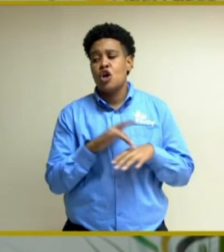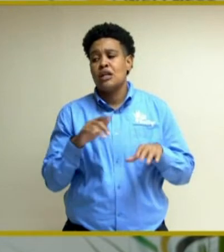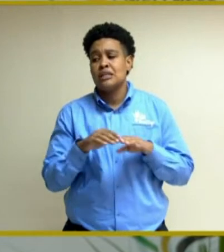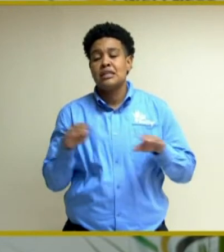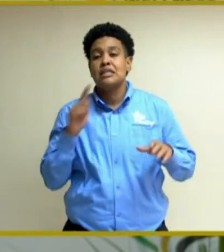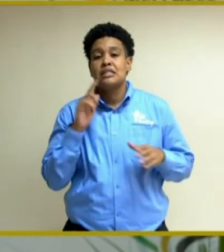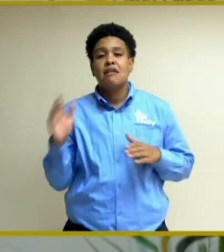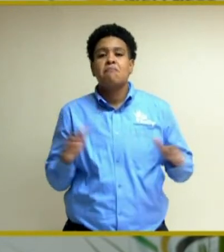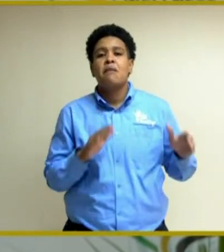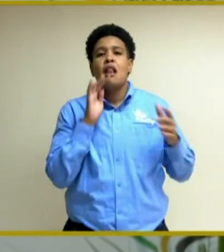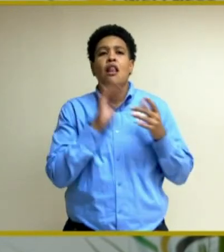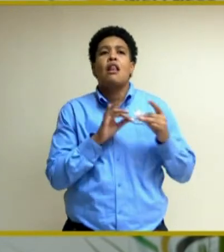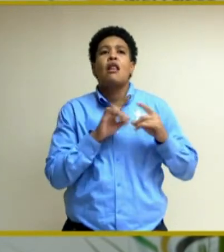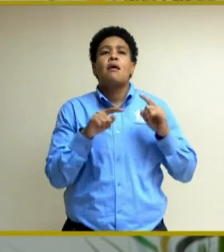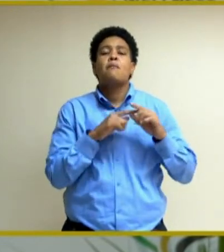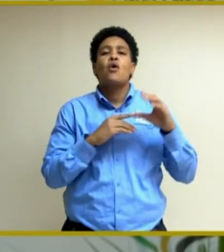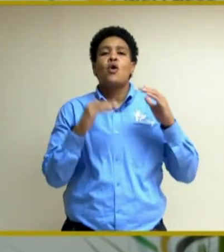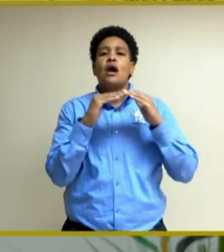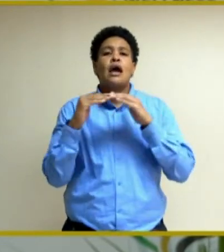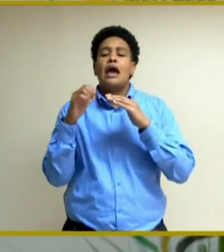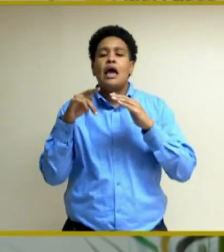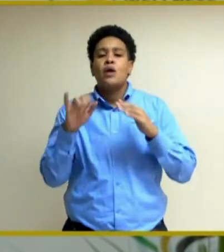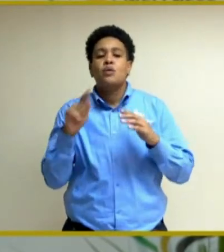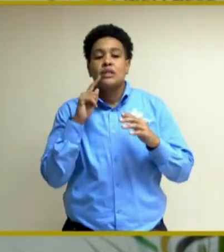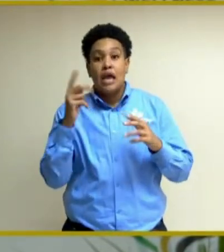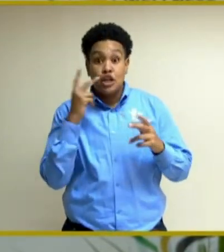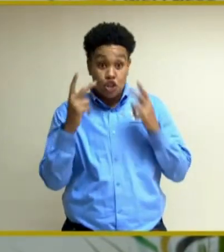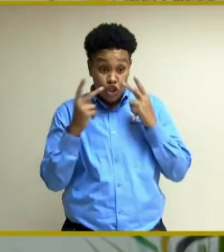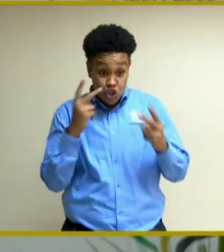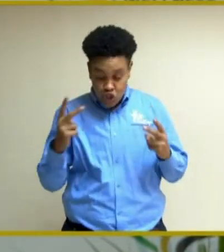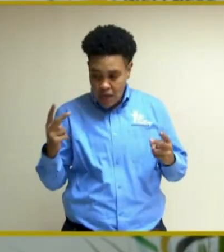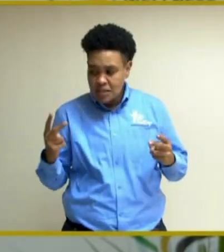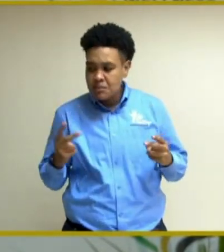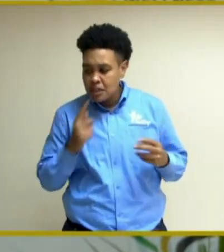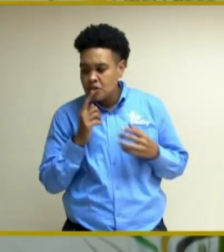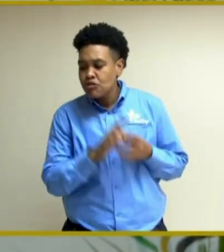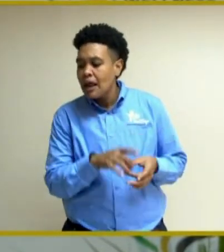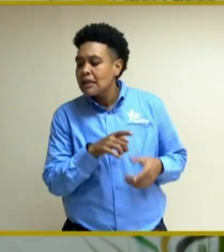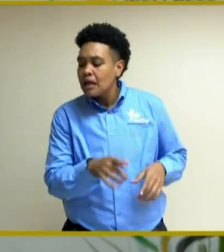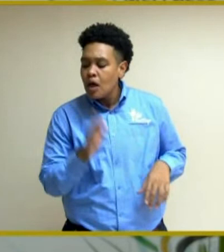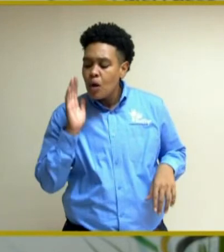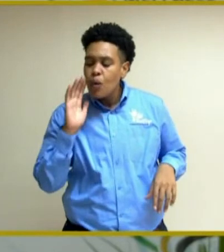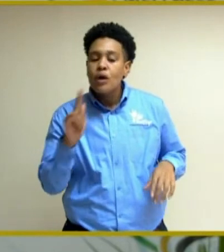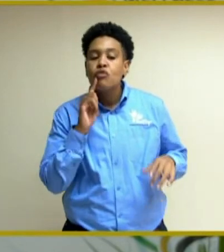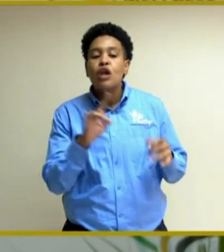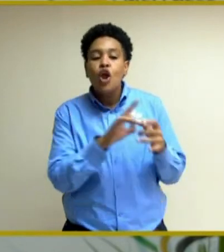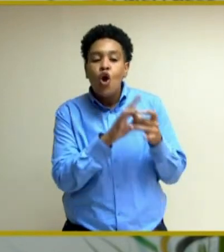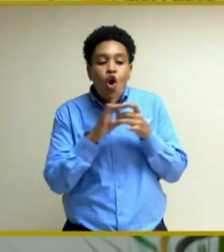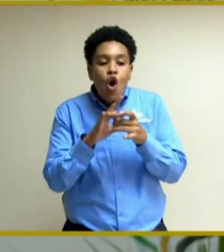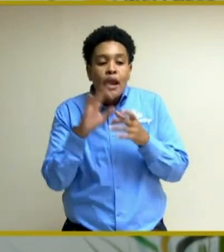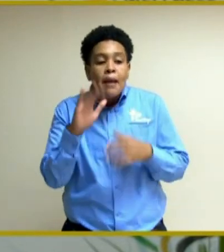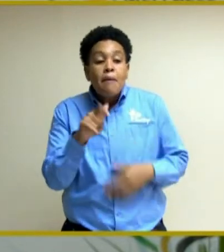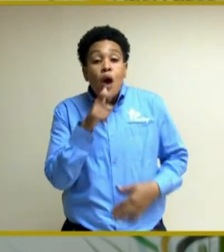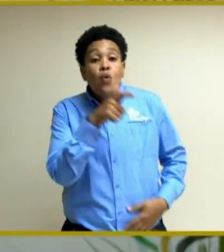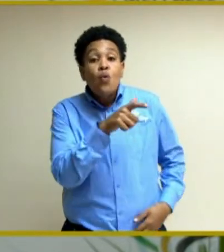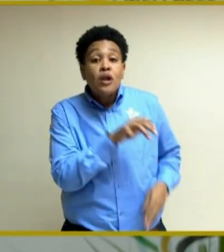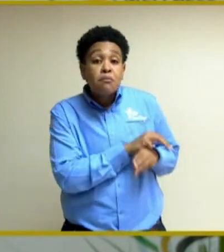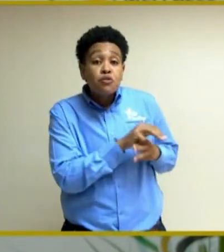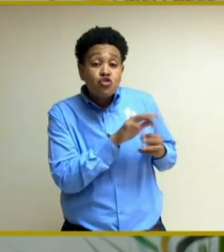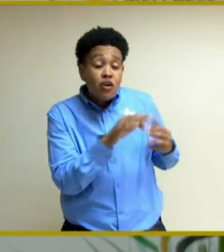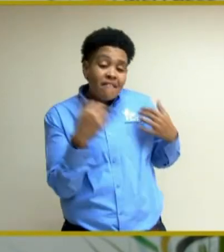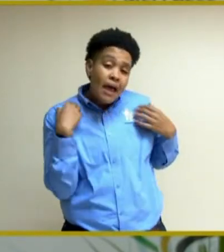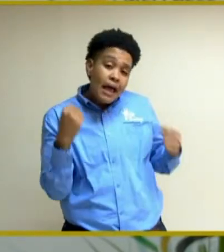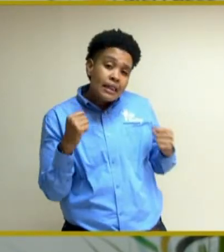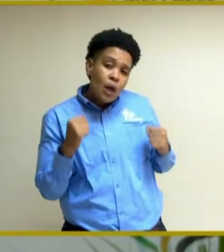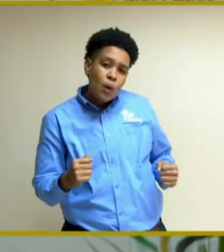about equity and transparency and so on, is going to be coordinated by the Ministry of Health and